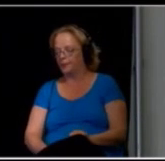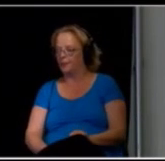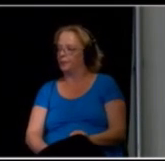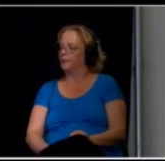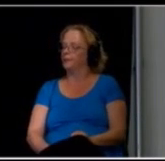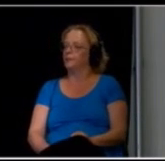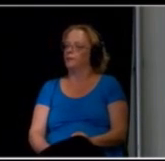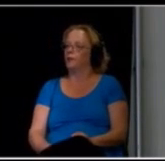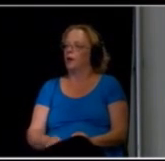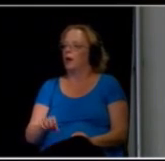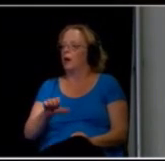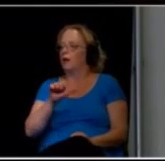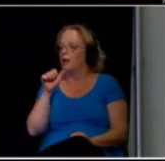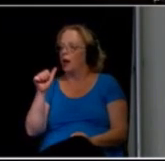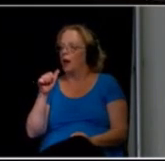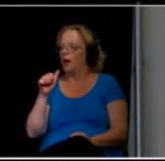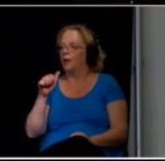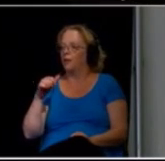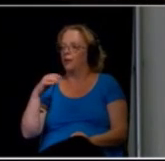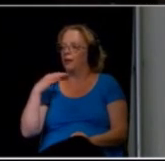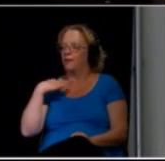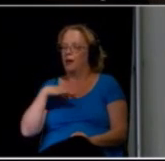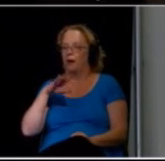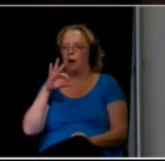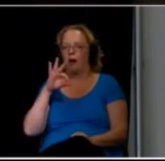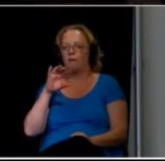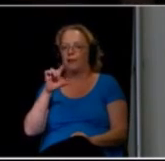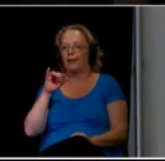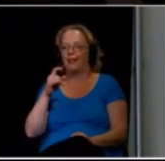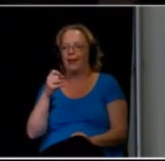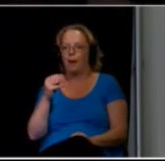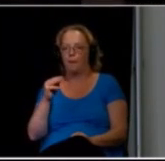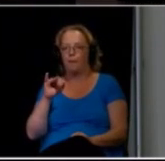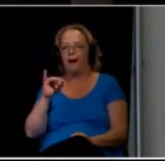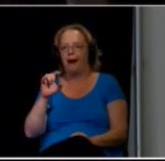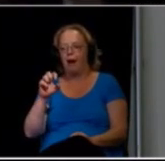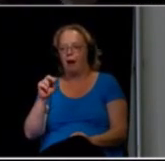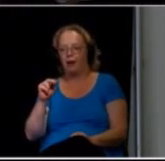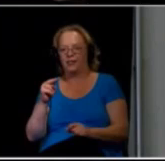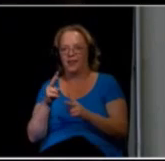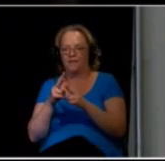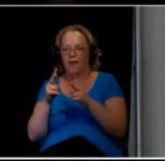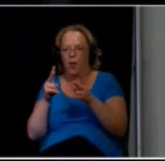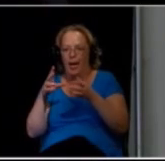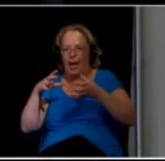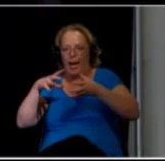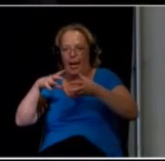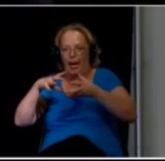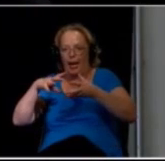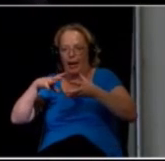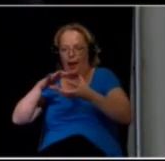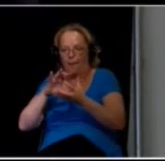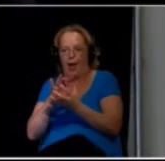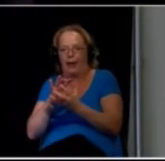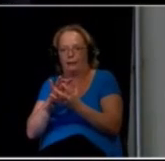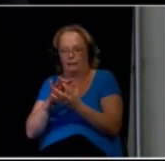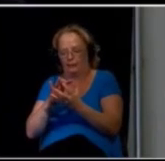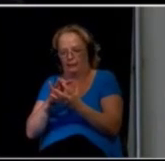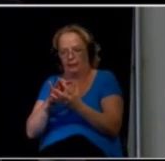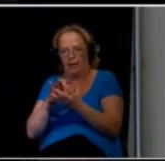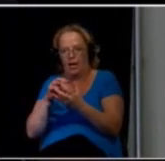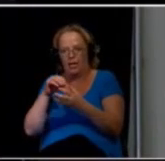there's another key advantage of lithium ion is that it's very compact. So it's in a very tight package.